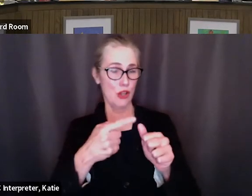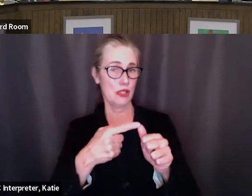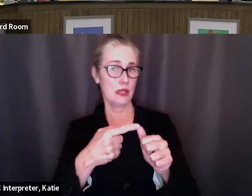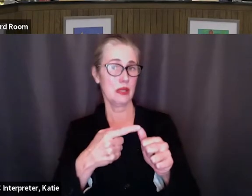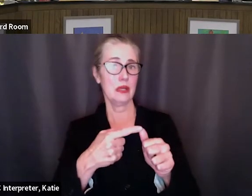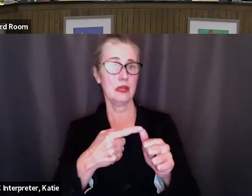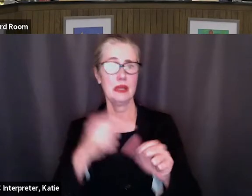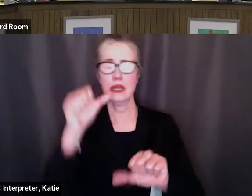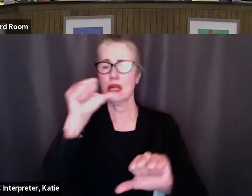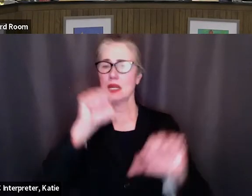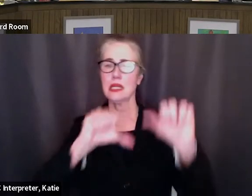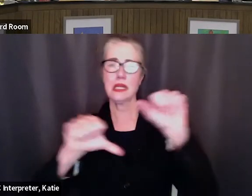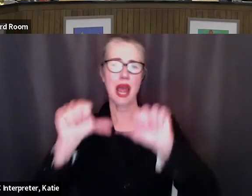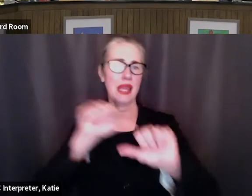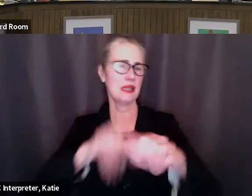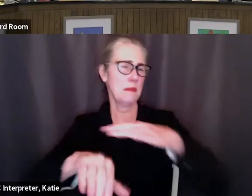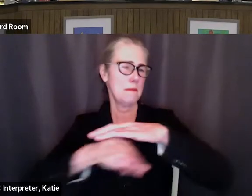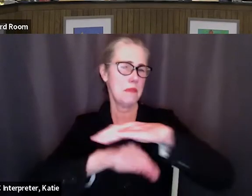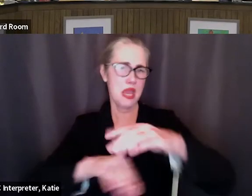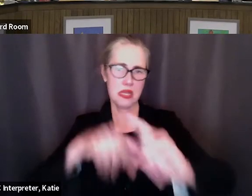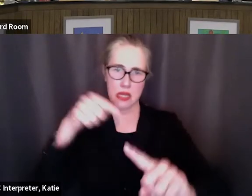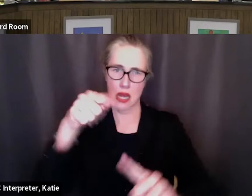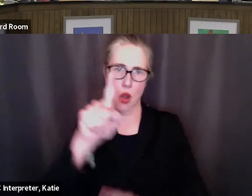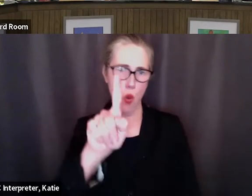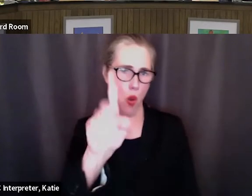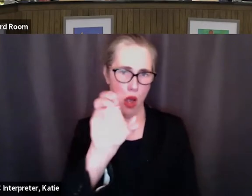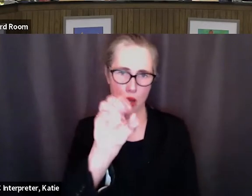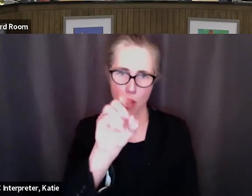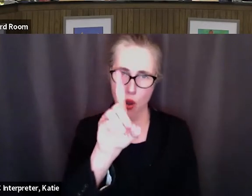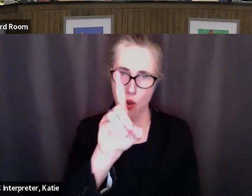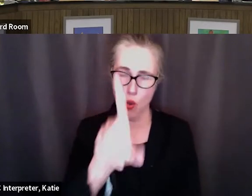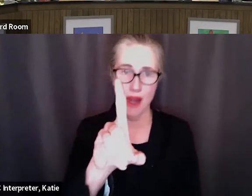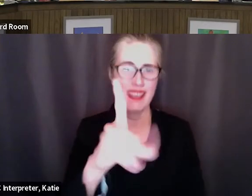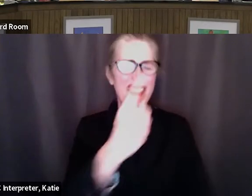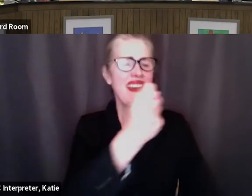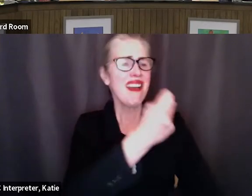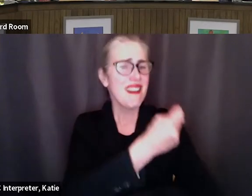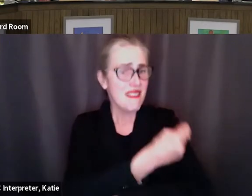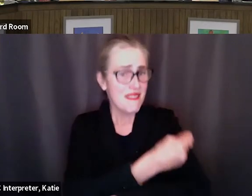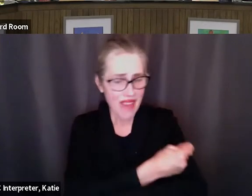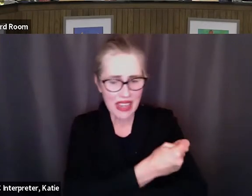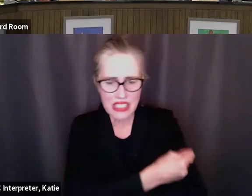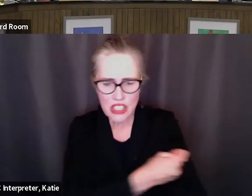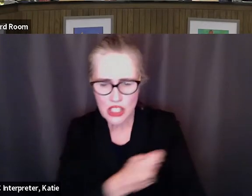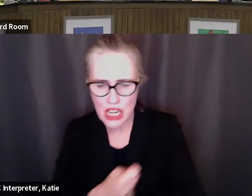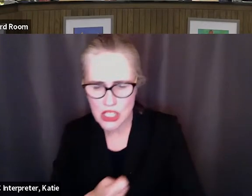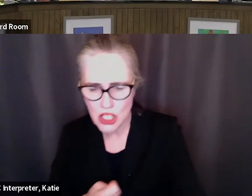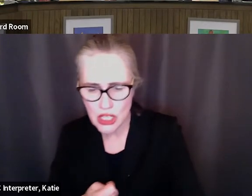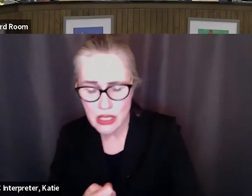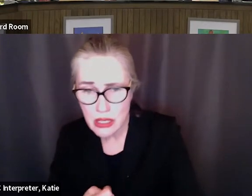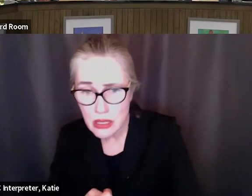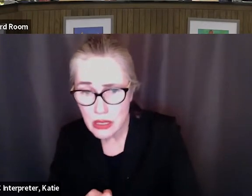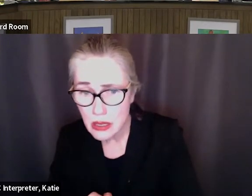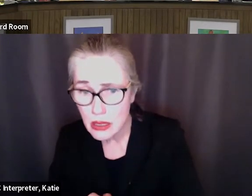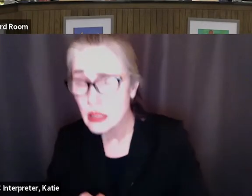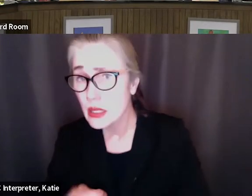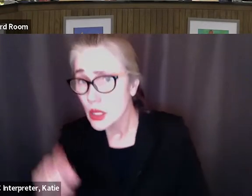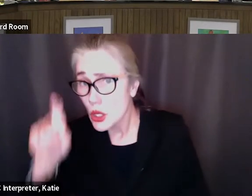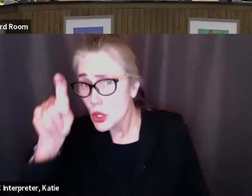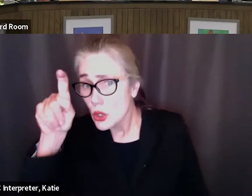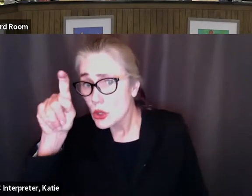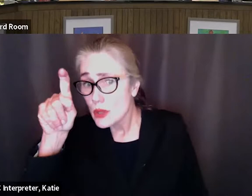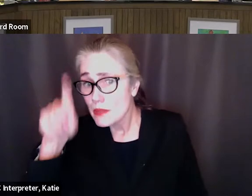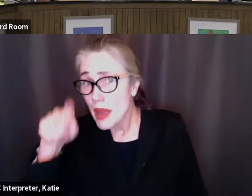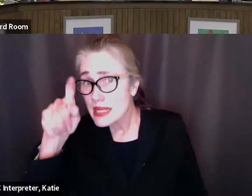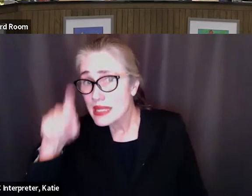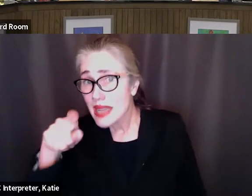science 101 you have vaccinations that have zero long-term studies you must have a